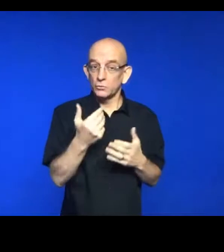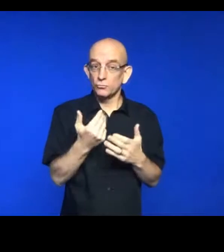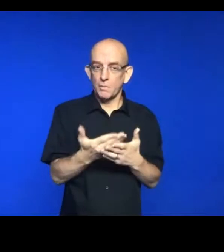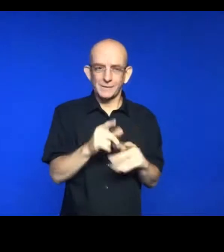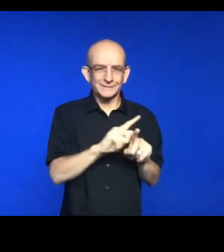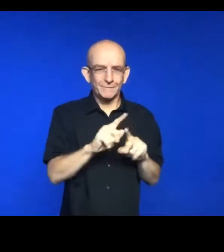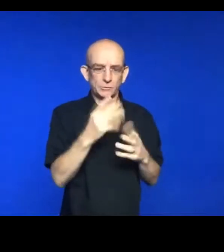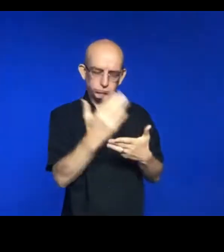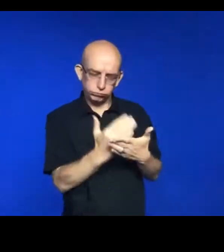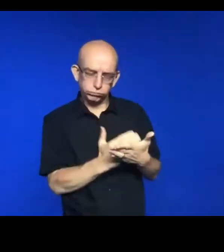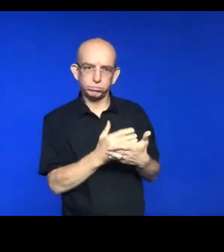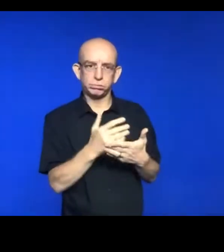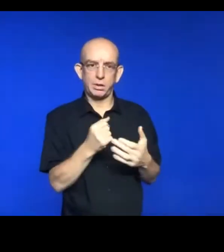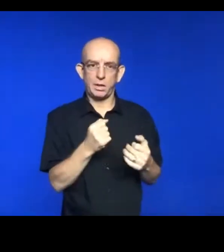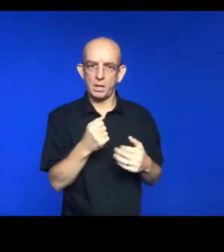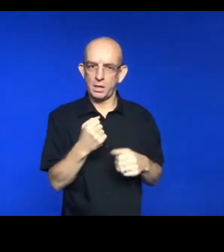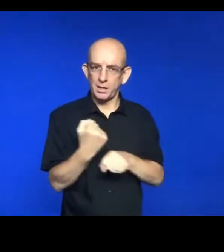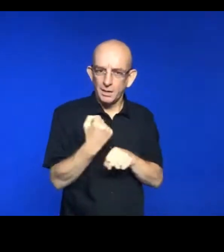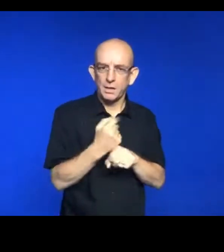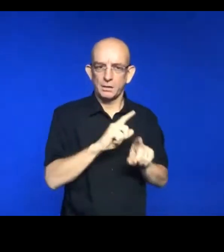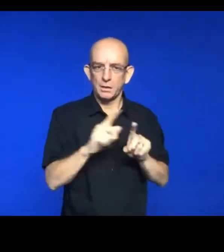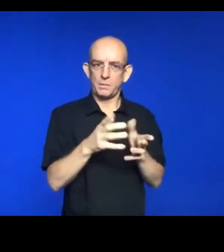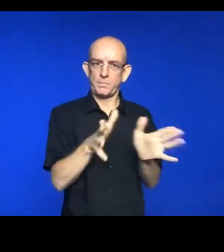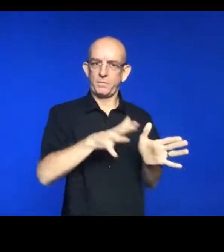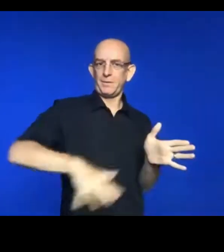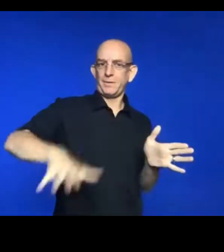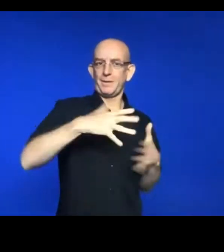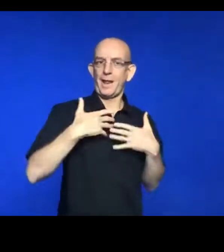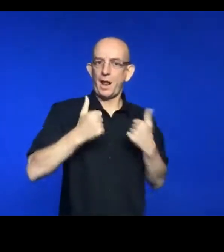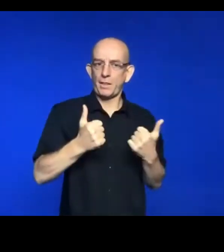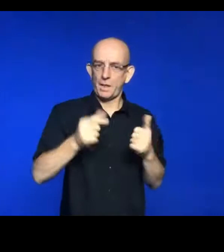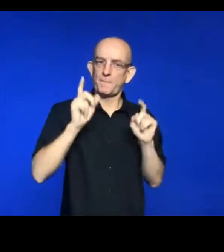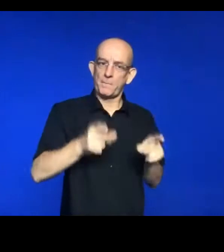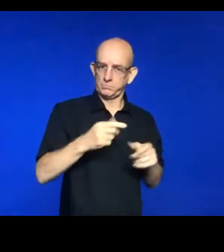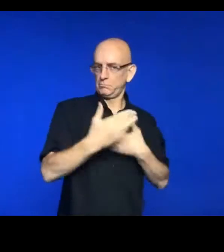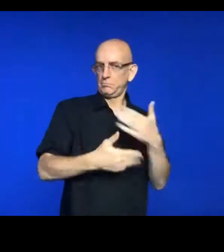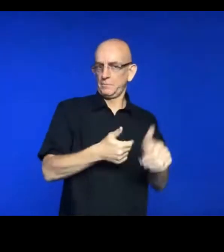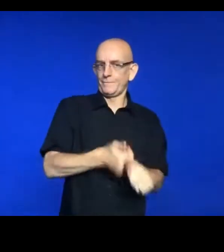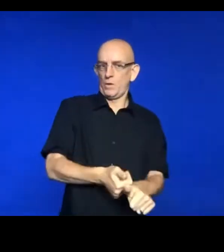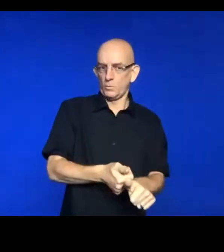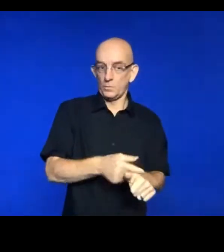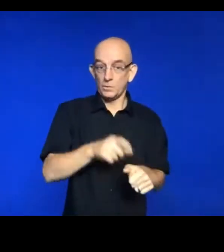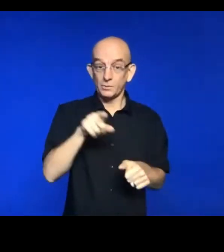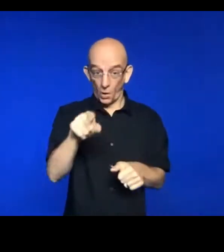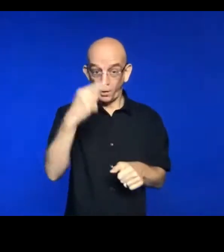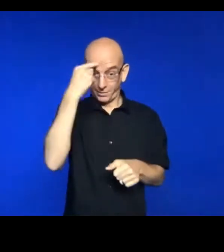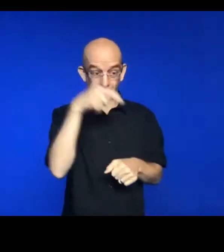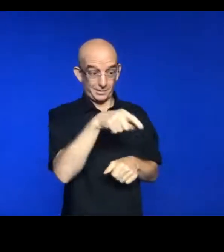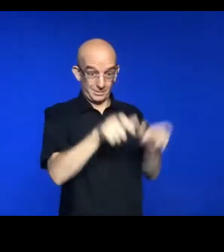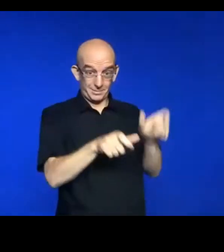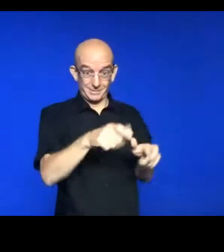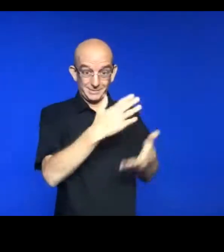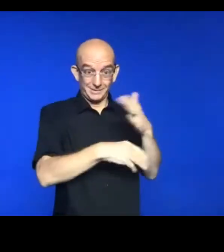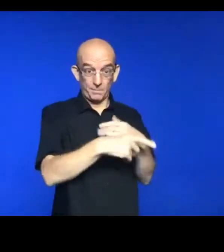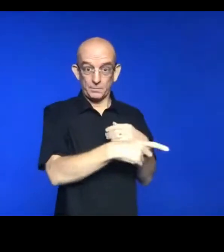with disabilities, there is often certain difficulties to implement those actions. For